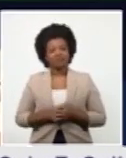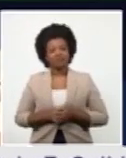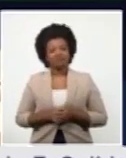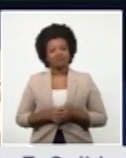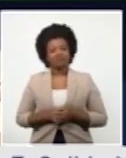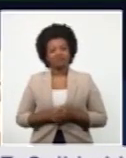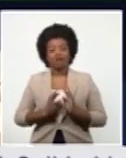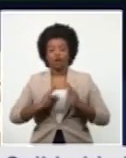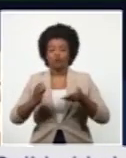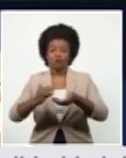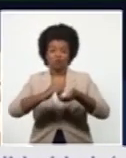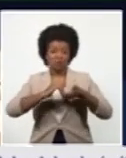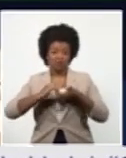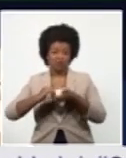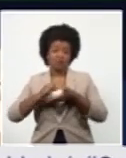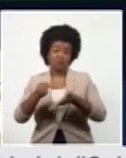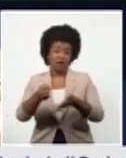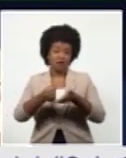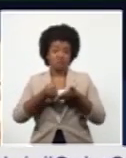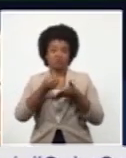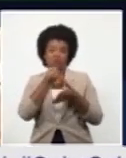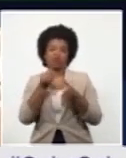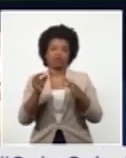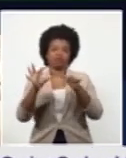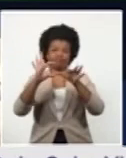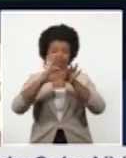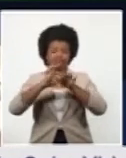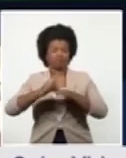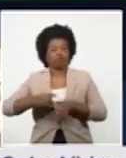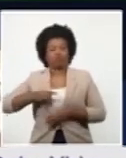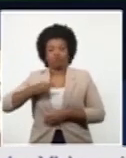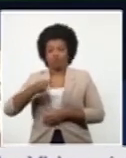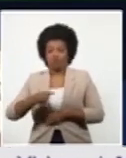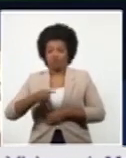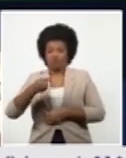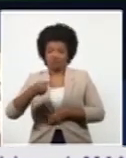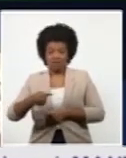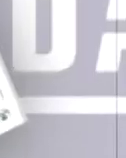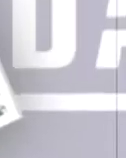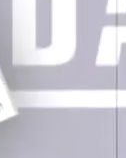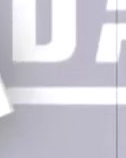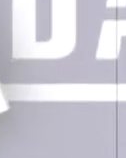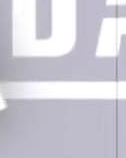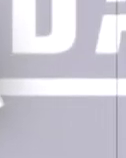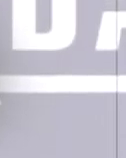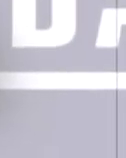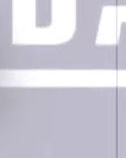especially, of course, from our president. Thank you very much.